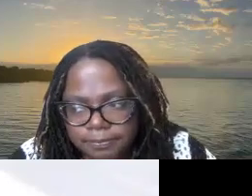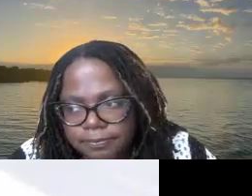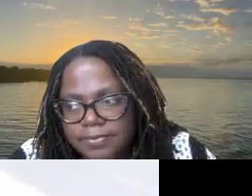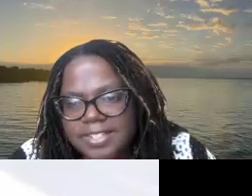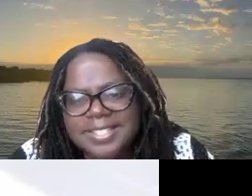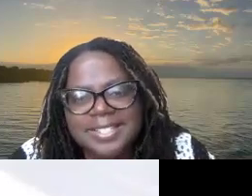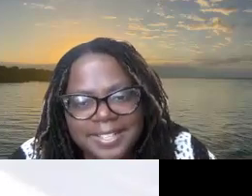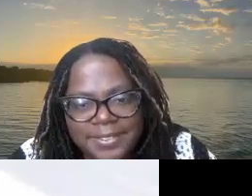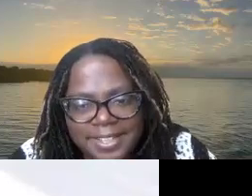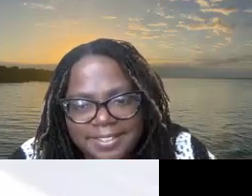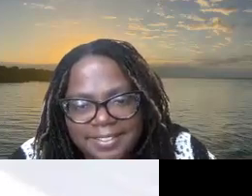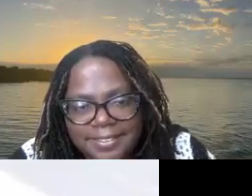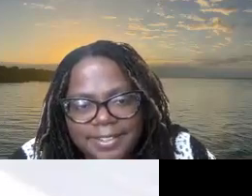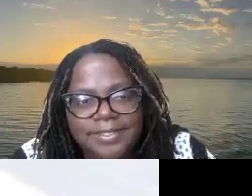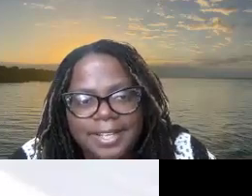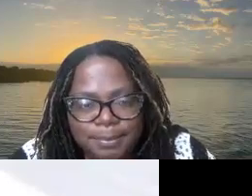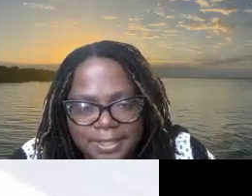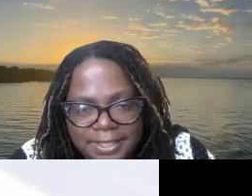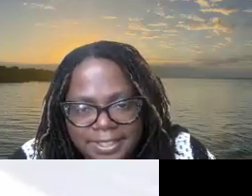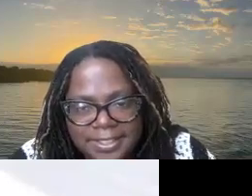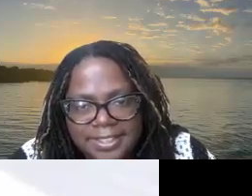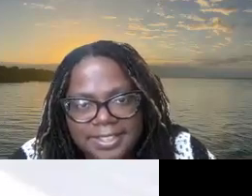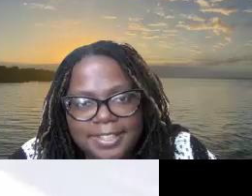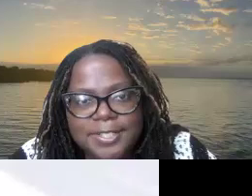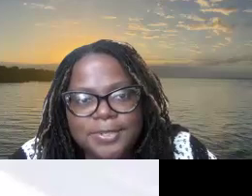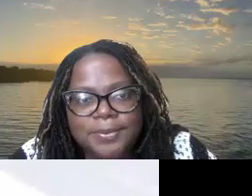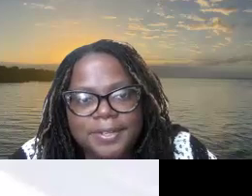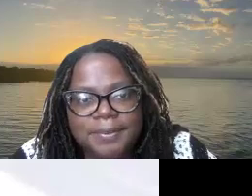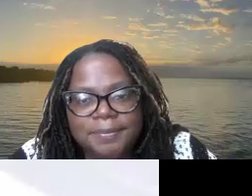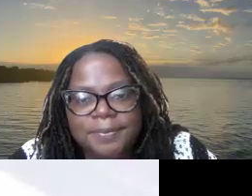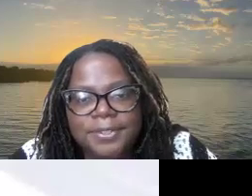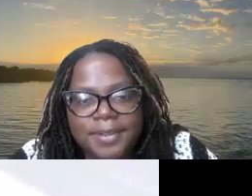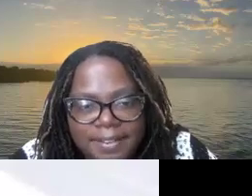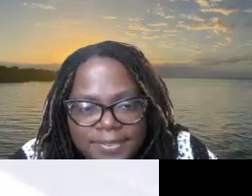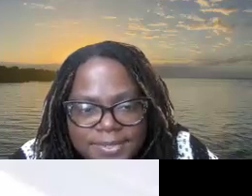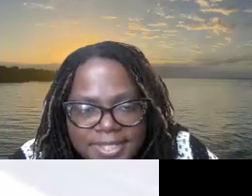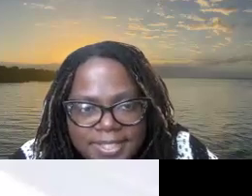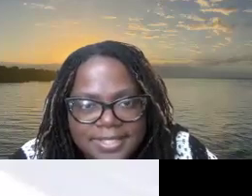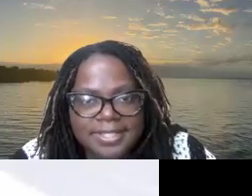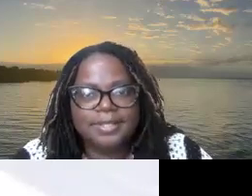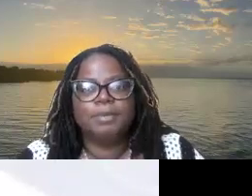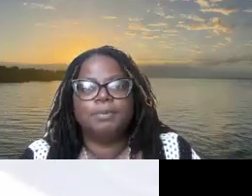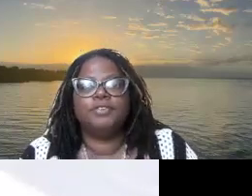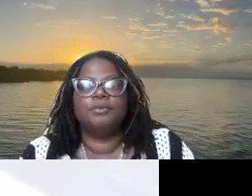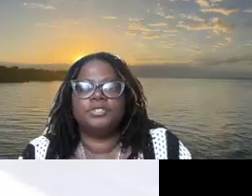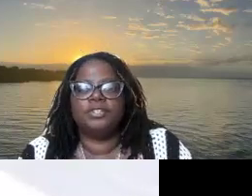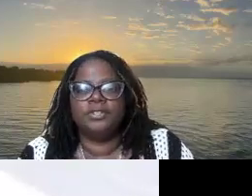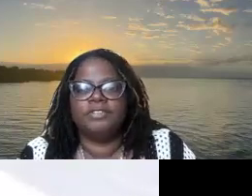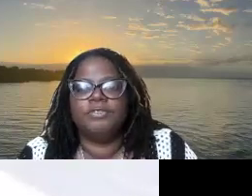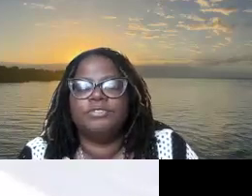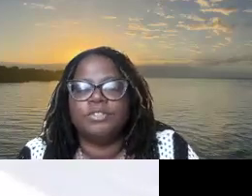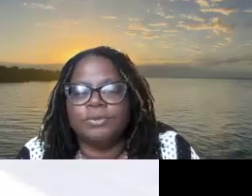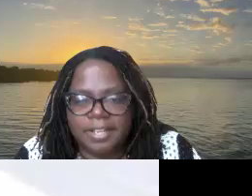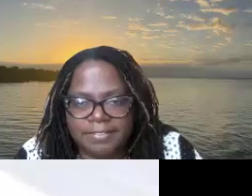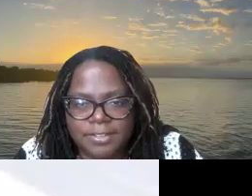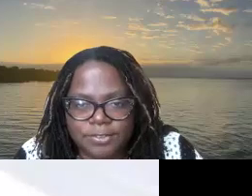competence, sincerity, and reliability. And so when you have those things, people feel more secure.